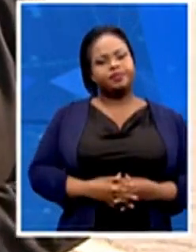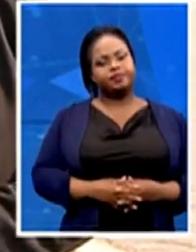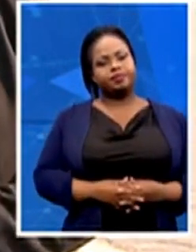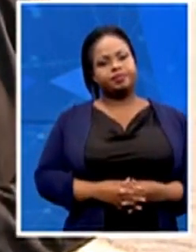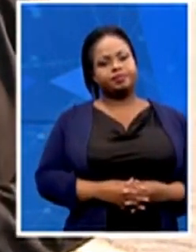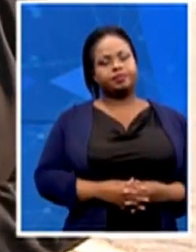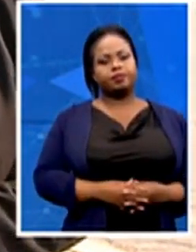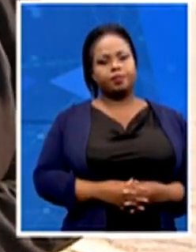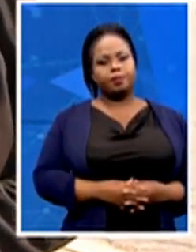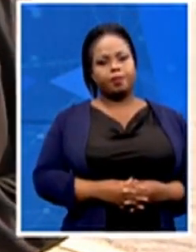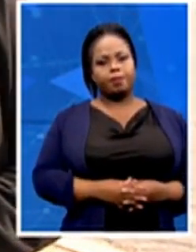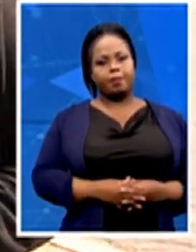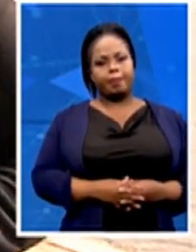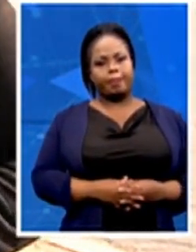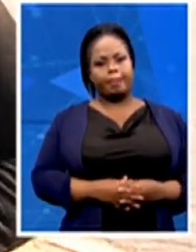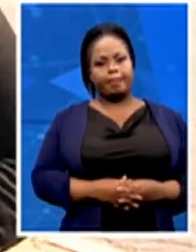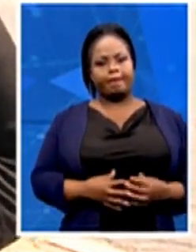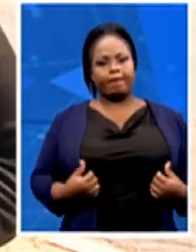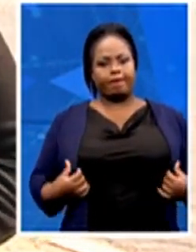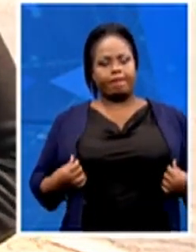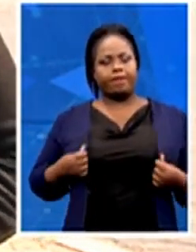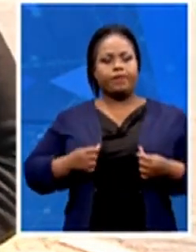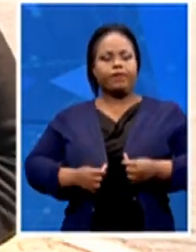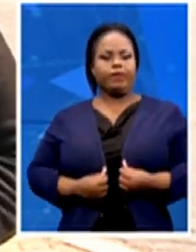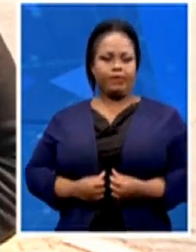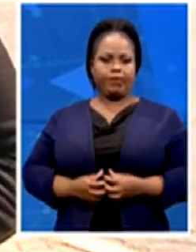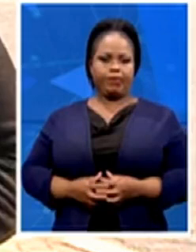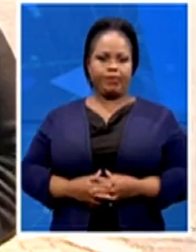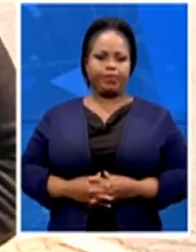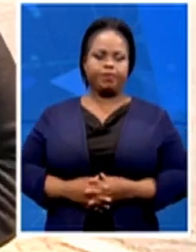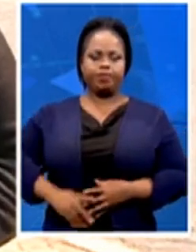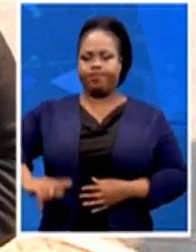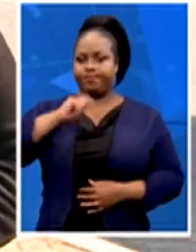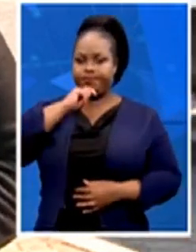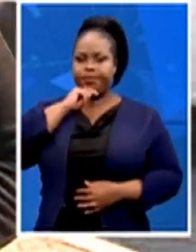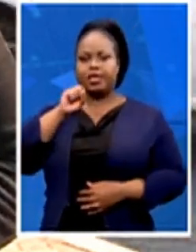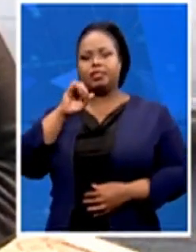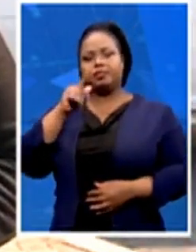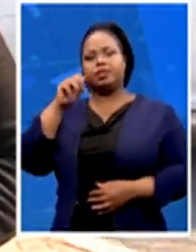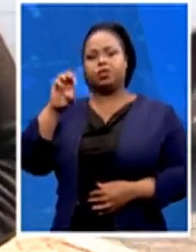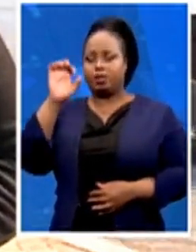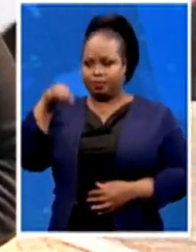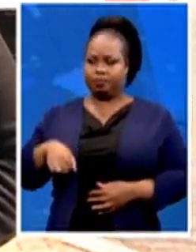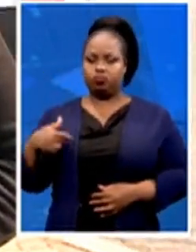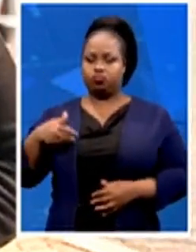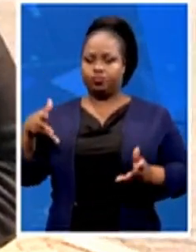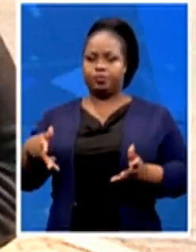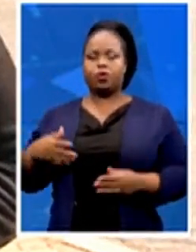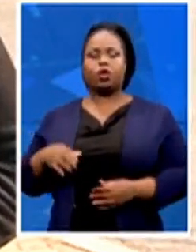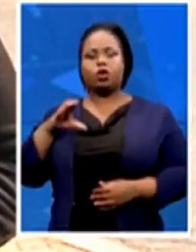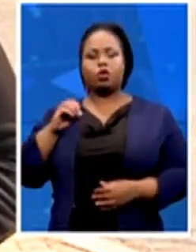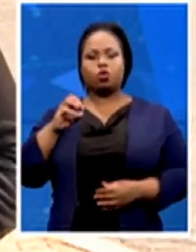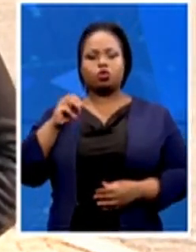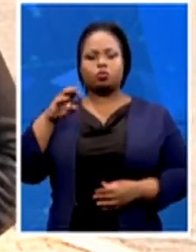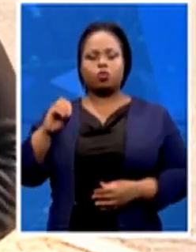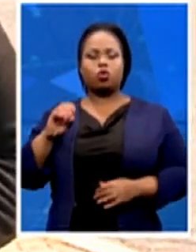I take my mask off. Good morning, Simpiwe. Yes, indeed, we are in Cosmo City. We heard and we